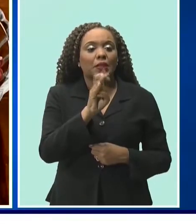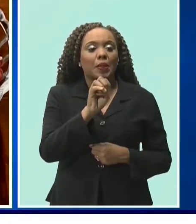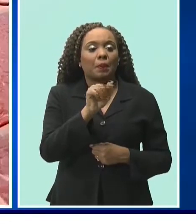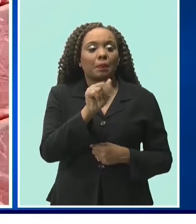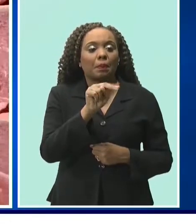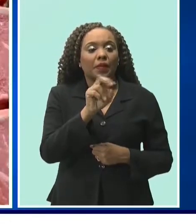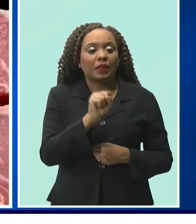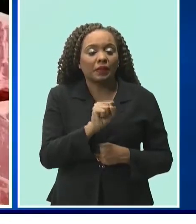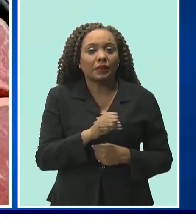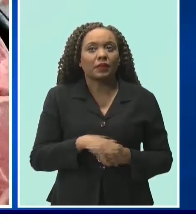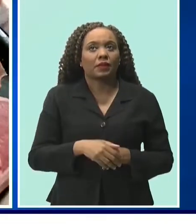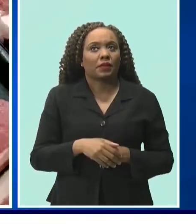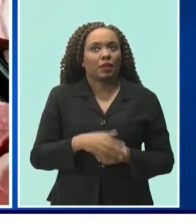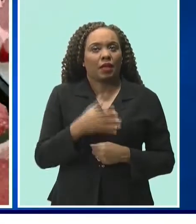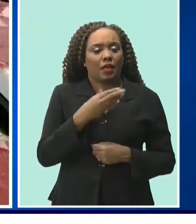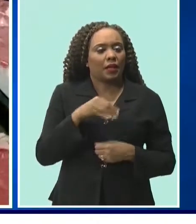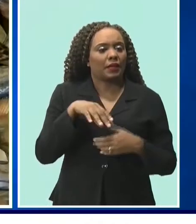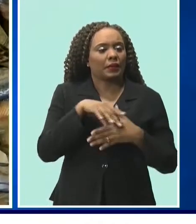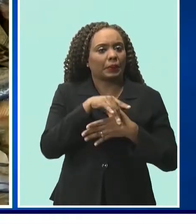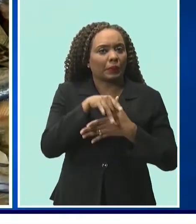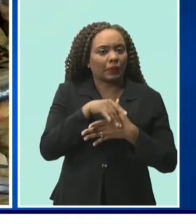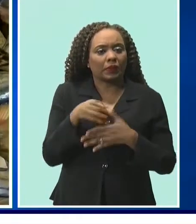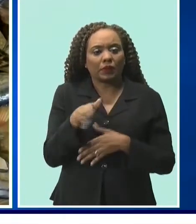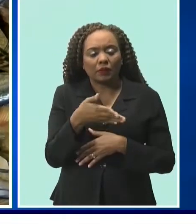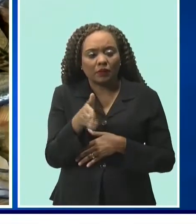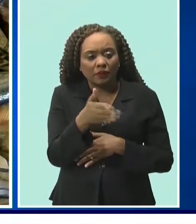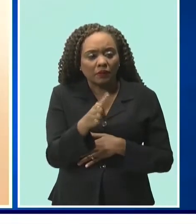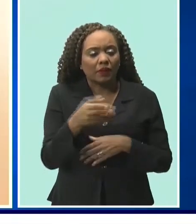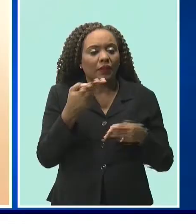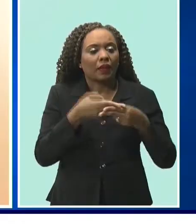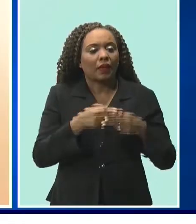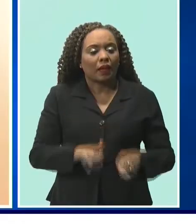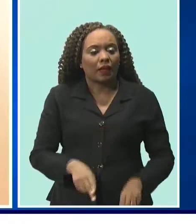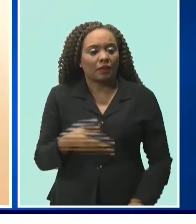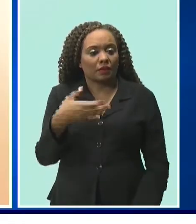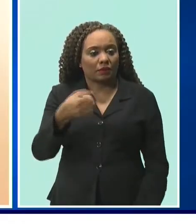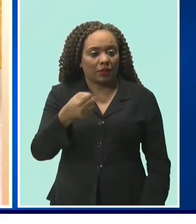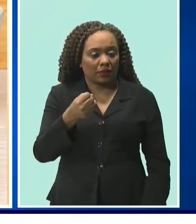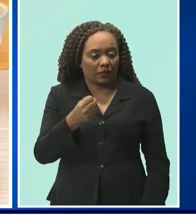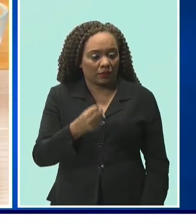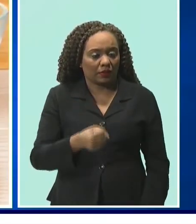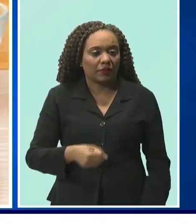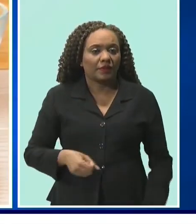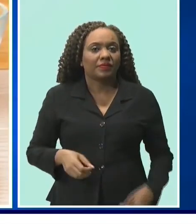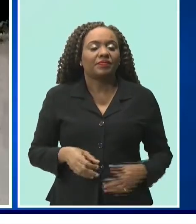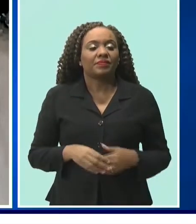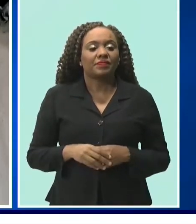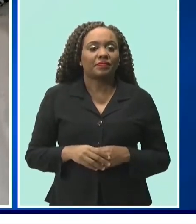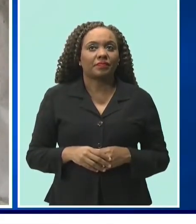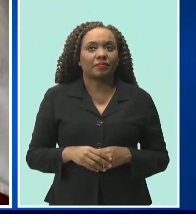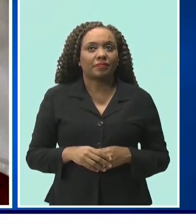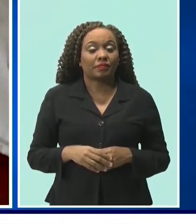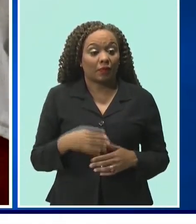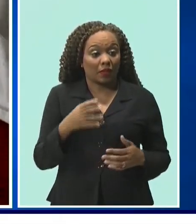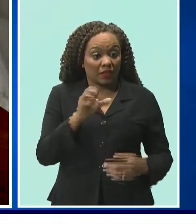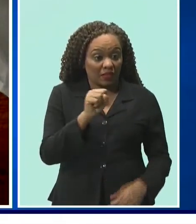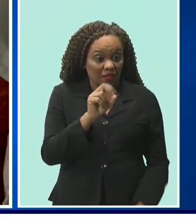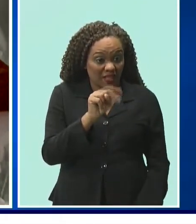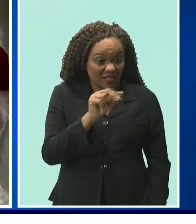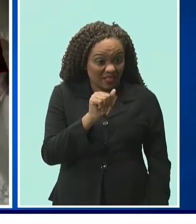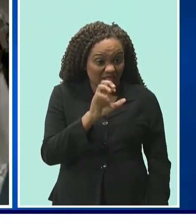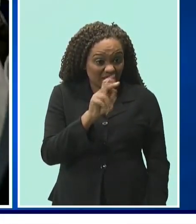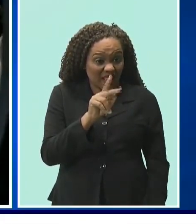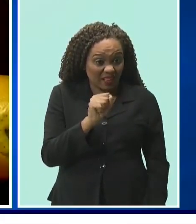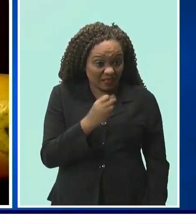and foods from animal sources like meat, fish, eggs, and milk. For snacks, choose raw vegetables